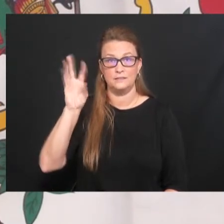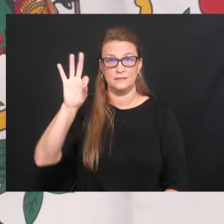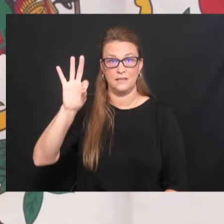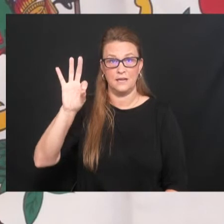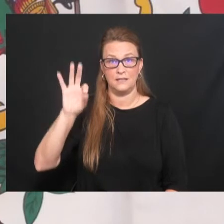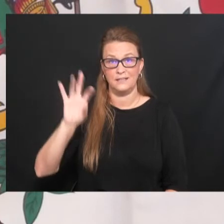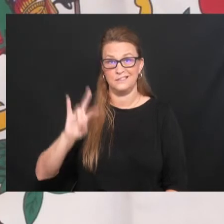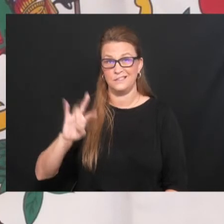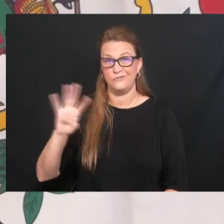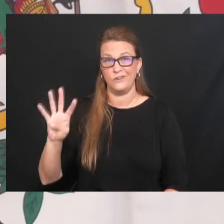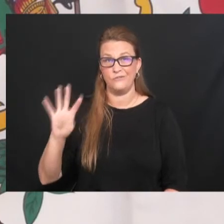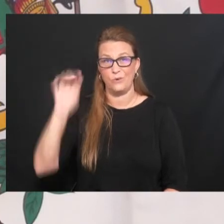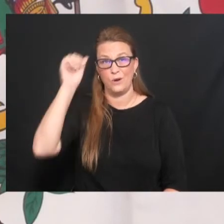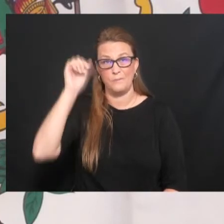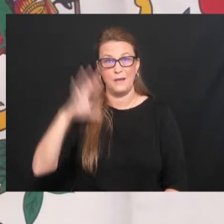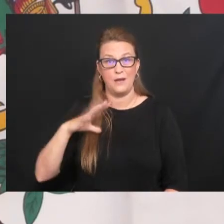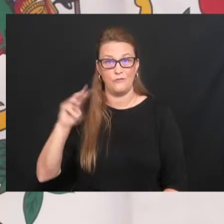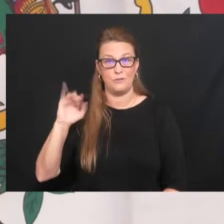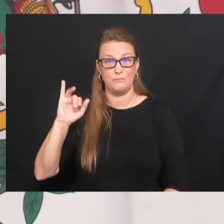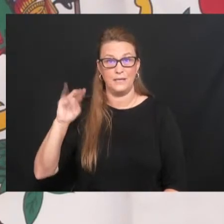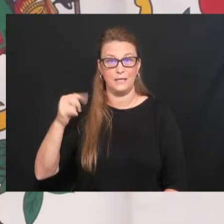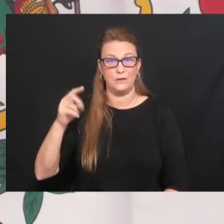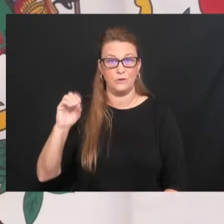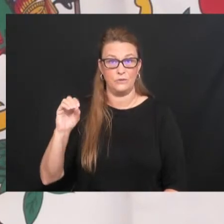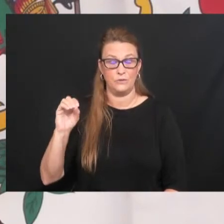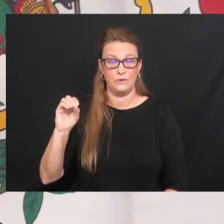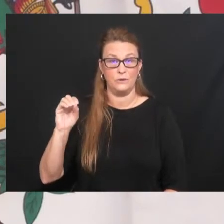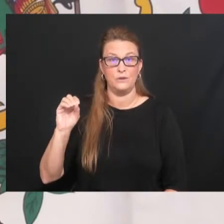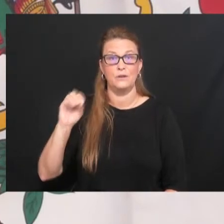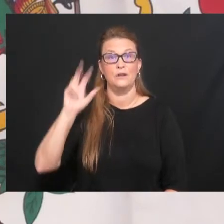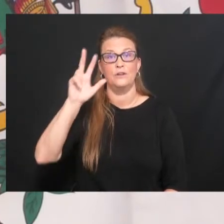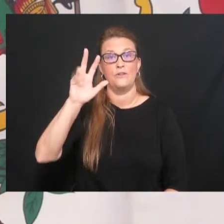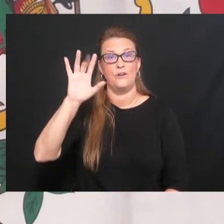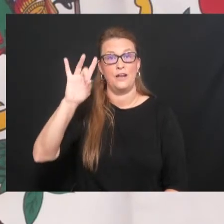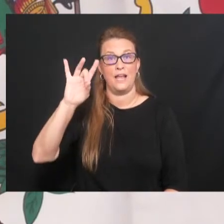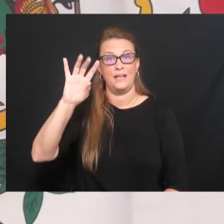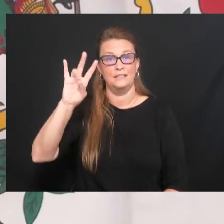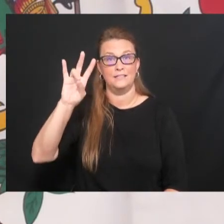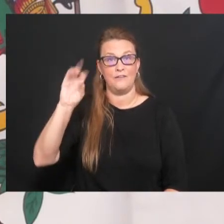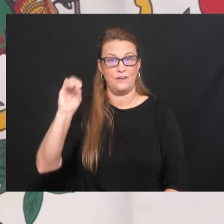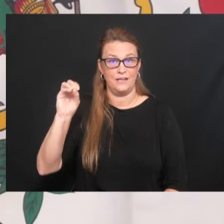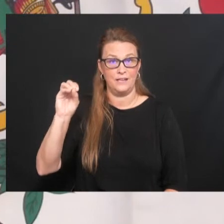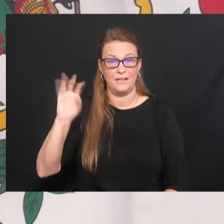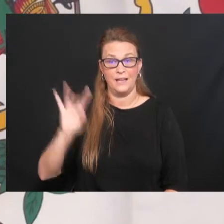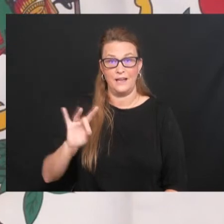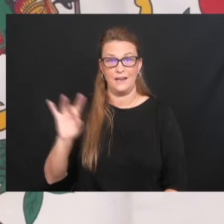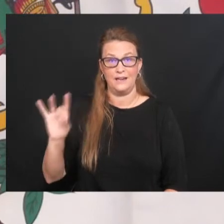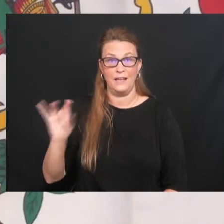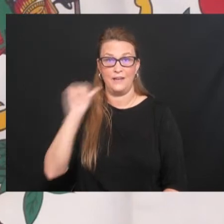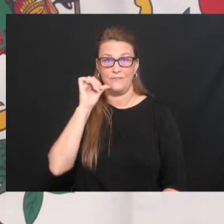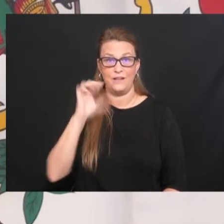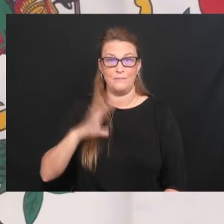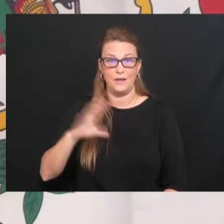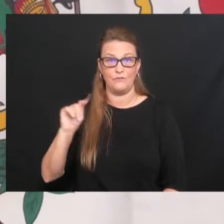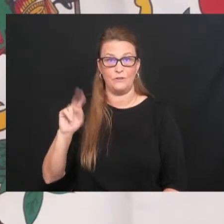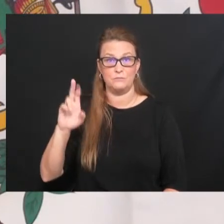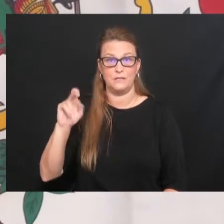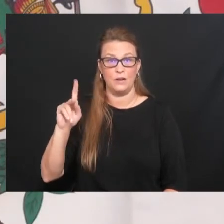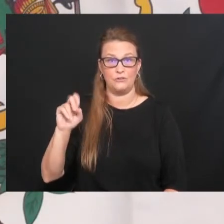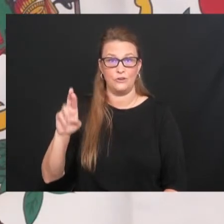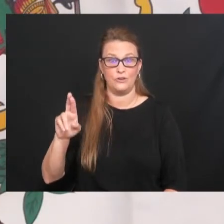a 74-year-old male from Mingo County. The 3,870th death, an 88-year-old female from Tucker